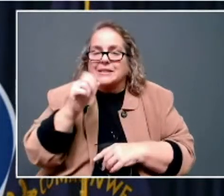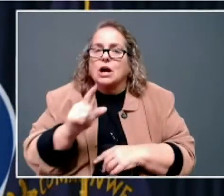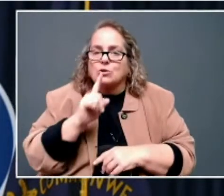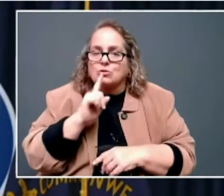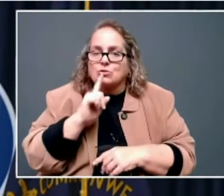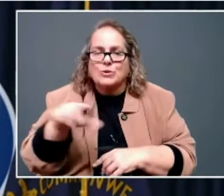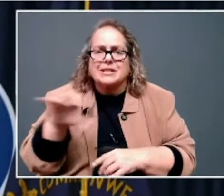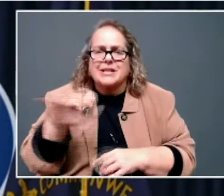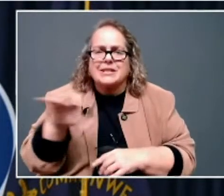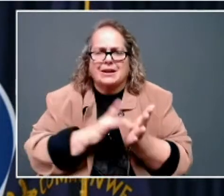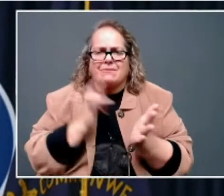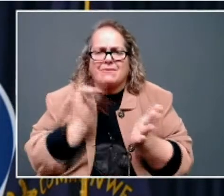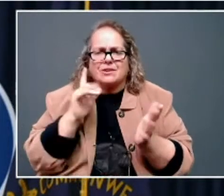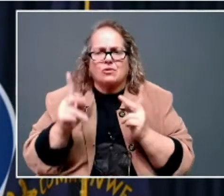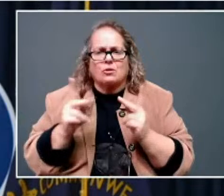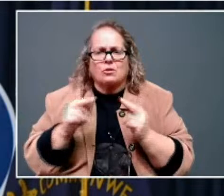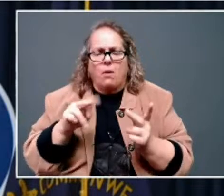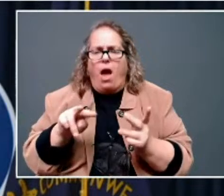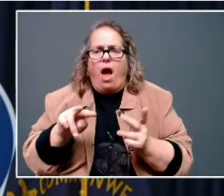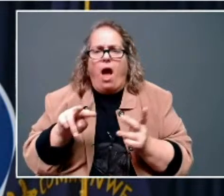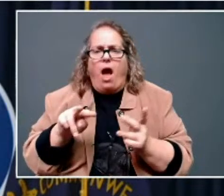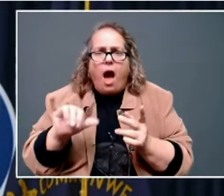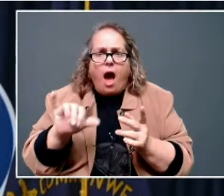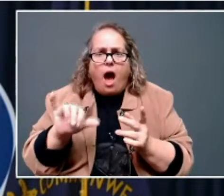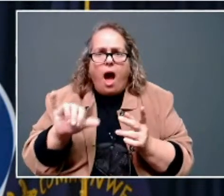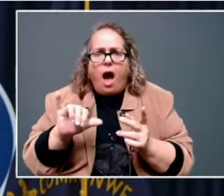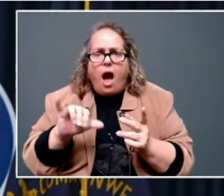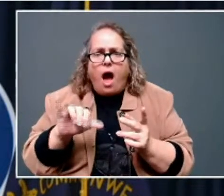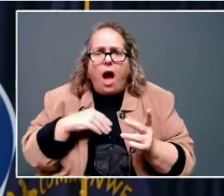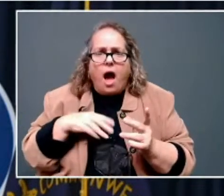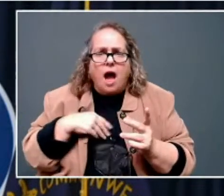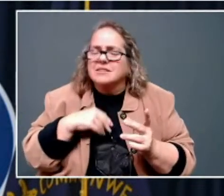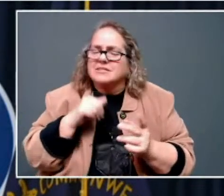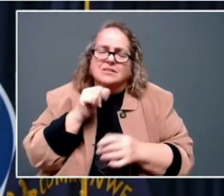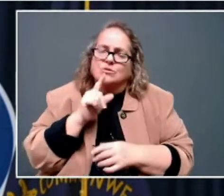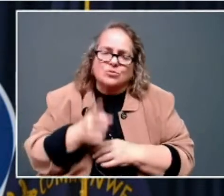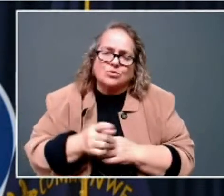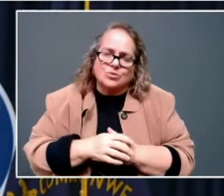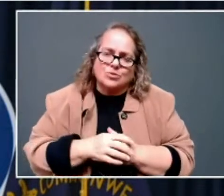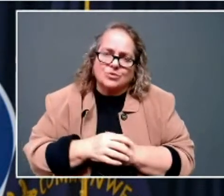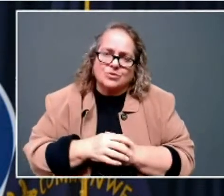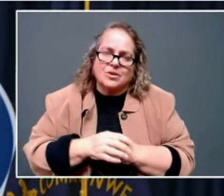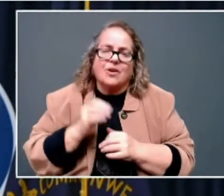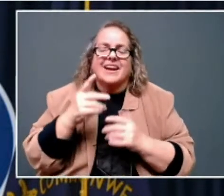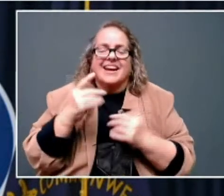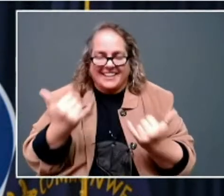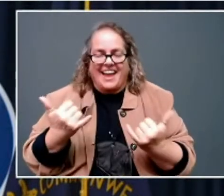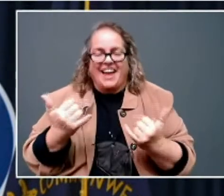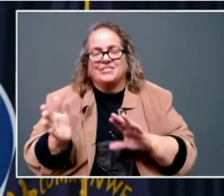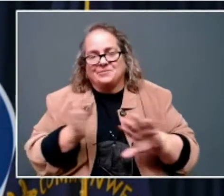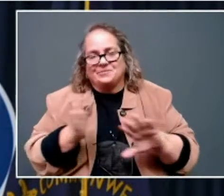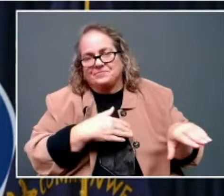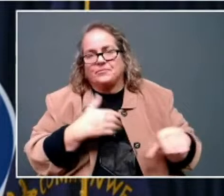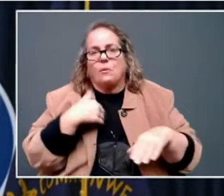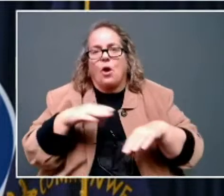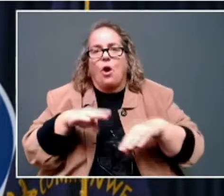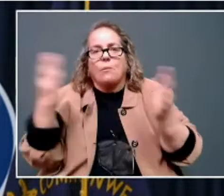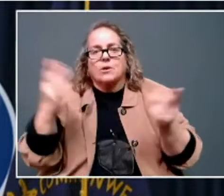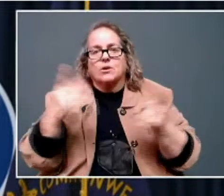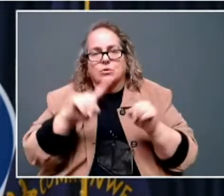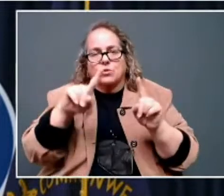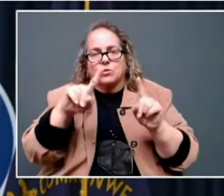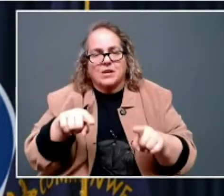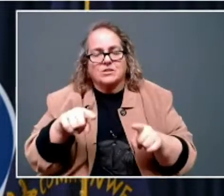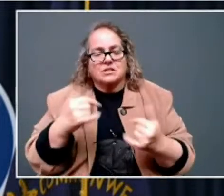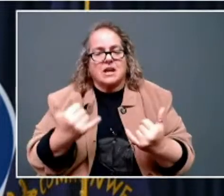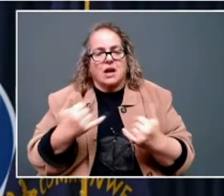people for whatever reason. All right, on that happy note, we'll open it up to questioning. We got 4